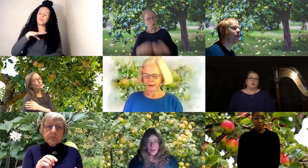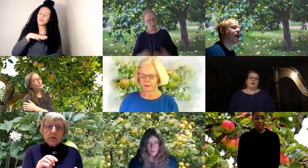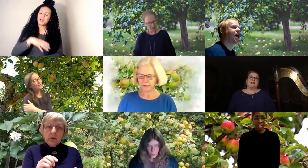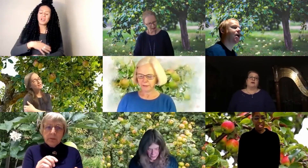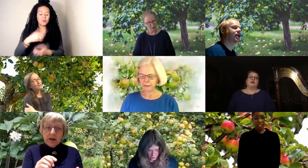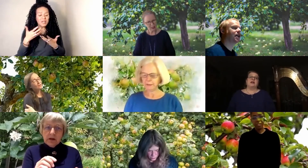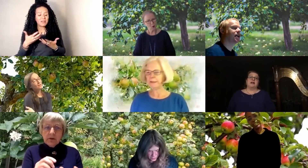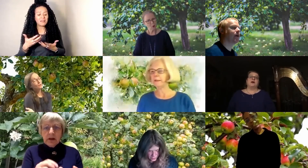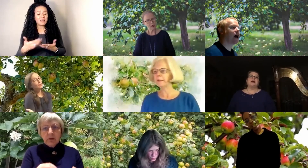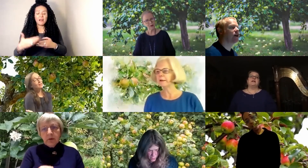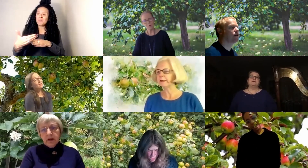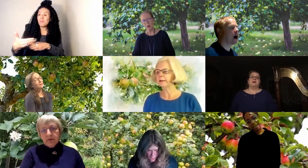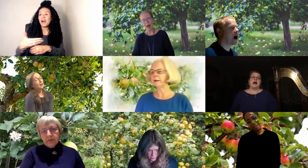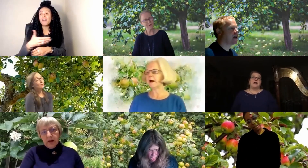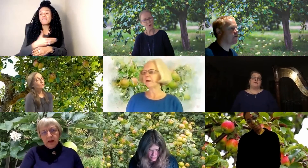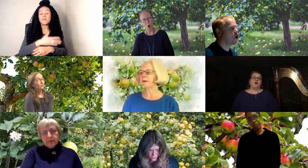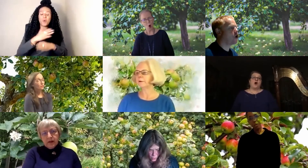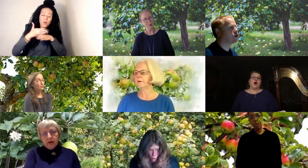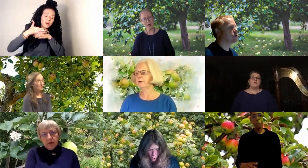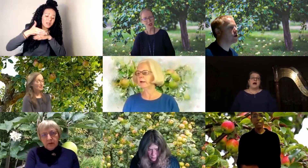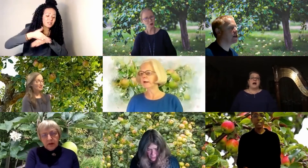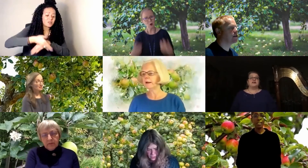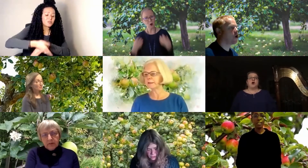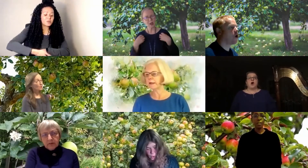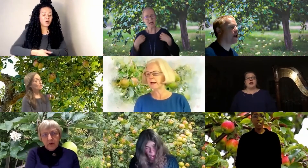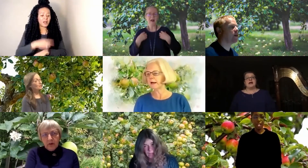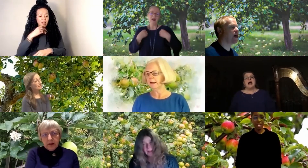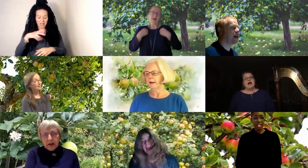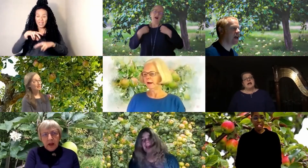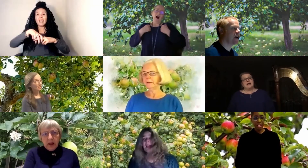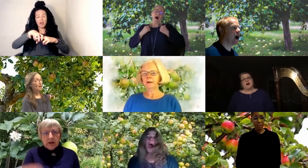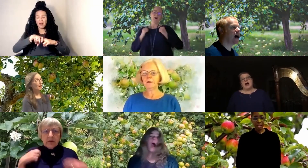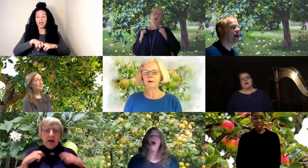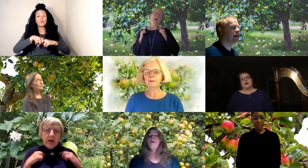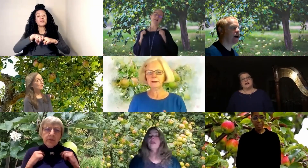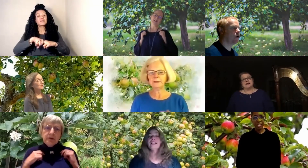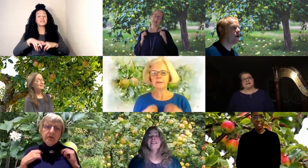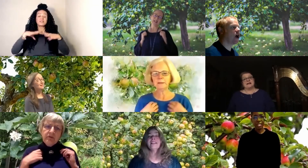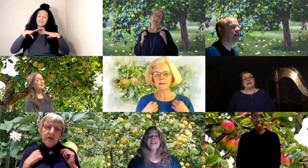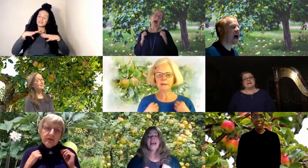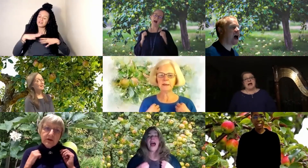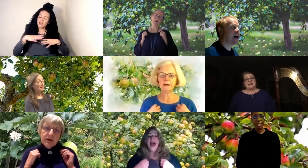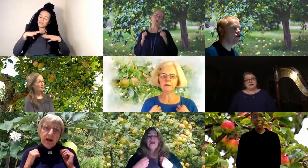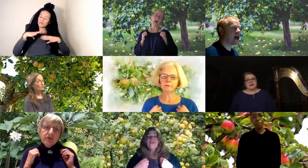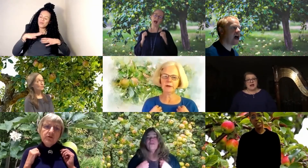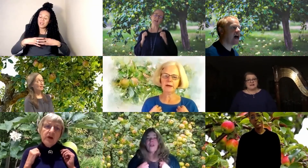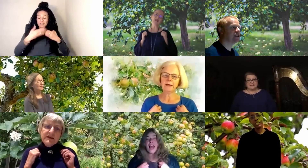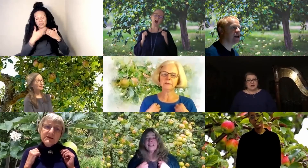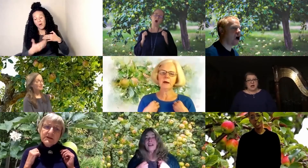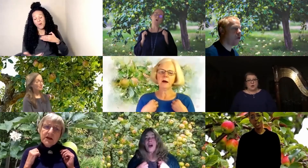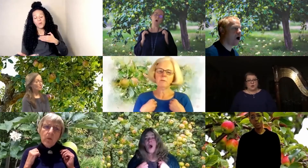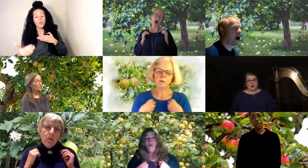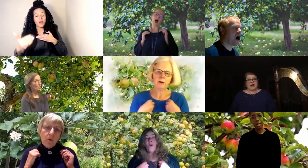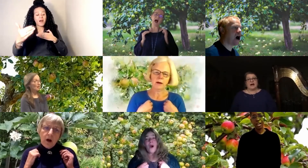I'm weary with my former toil, here I will sit and